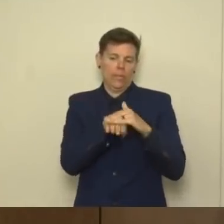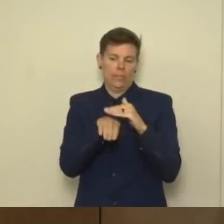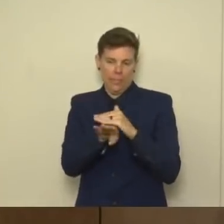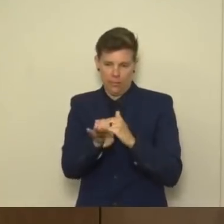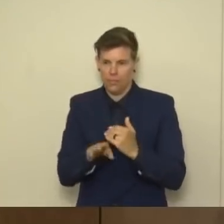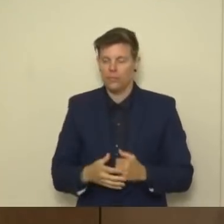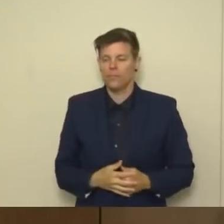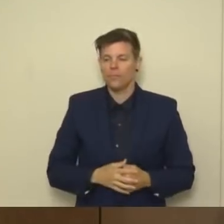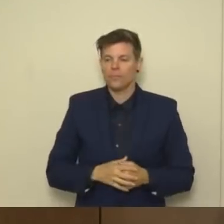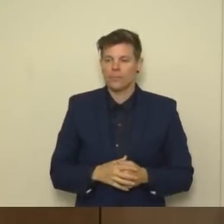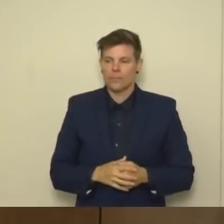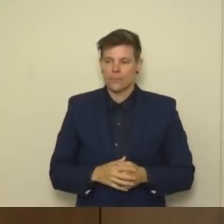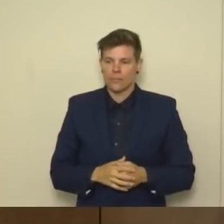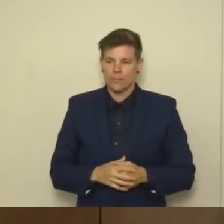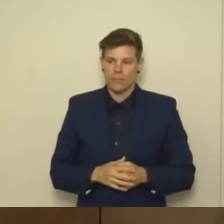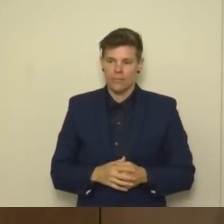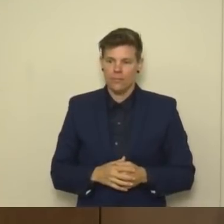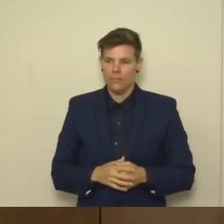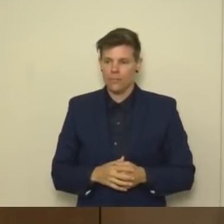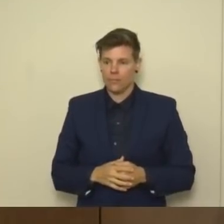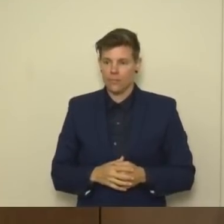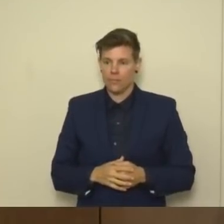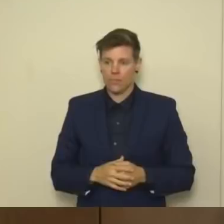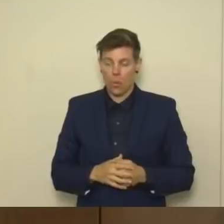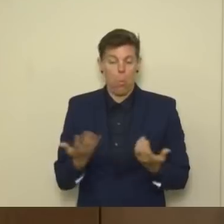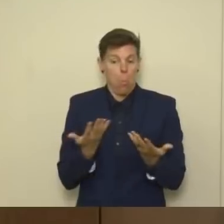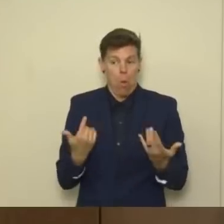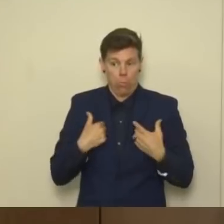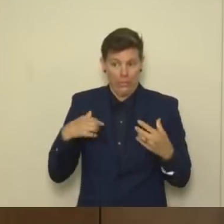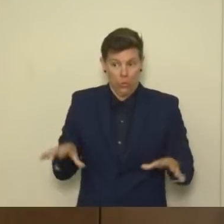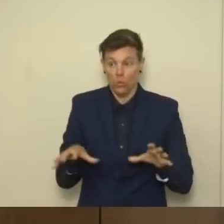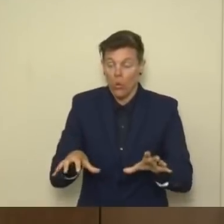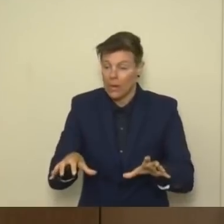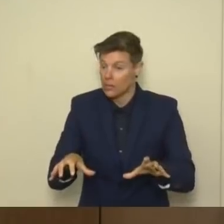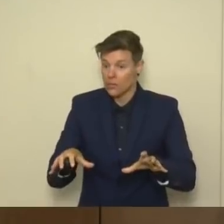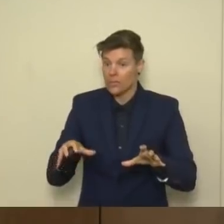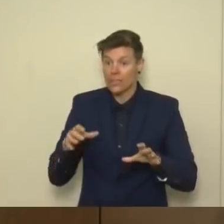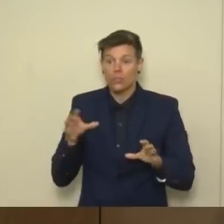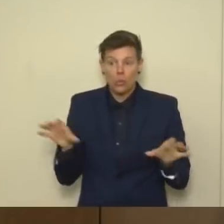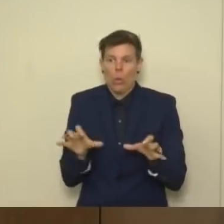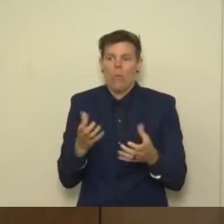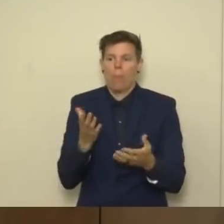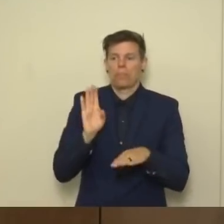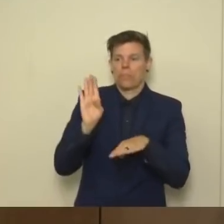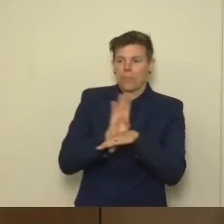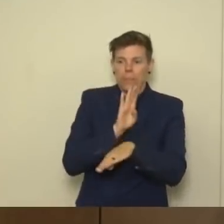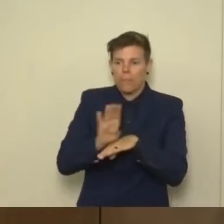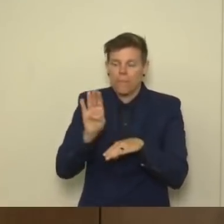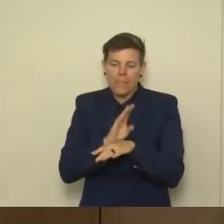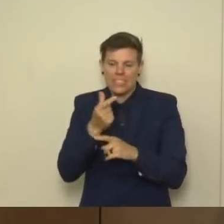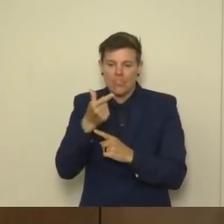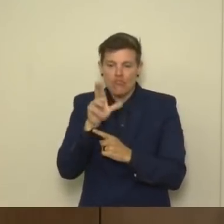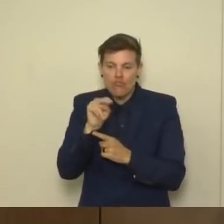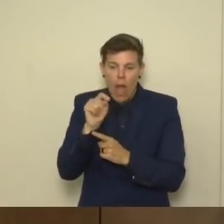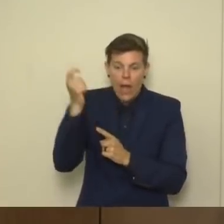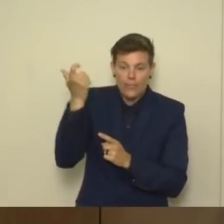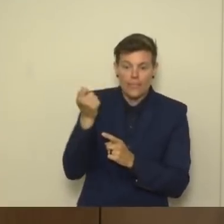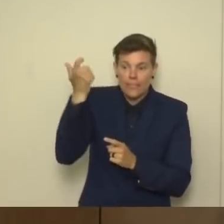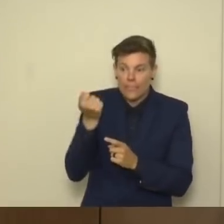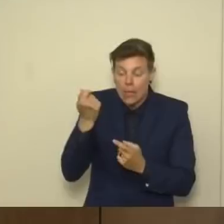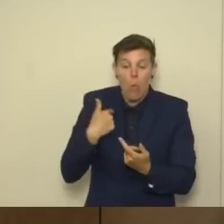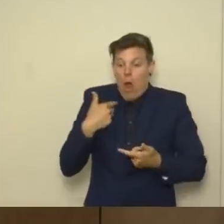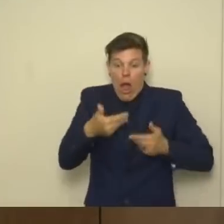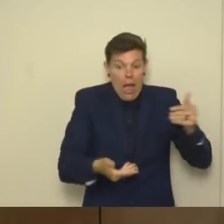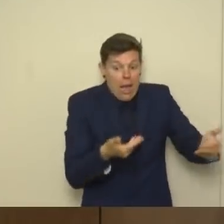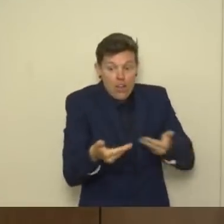what are we doing? Well, we're standing up by getting, business grants so that you can hire, get your building ready to go, get PPE, do all of that